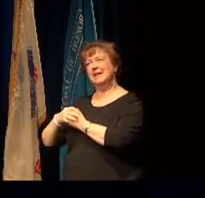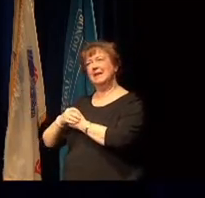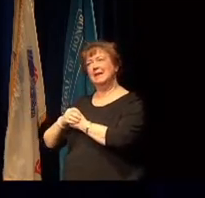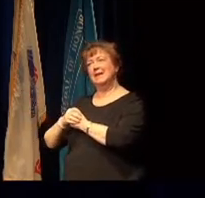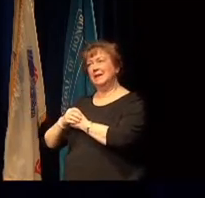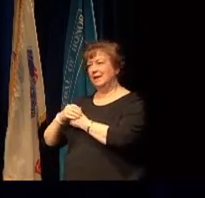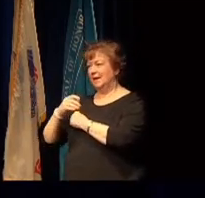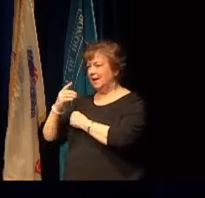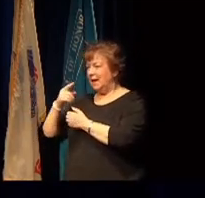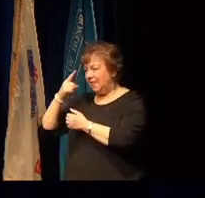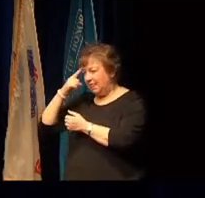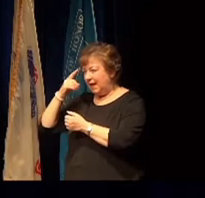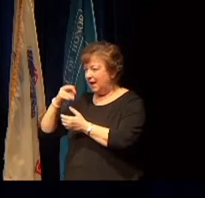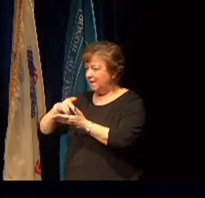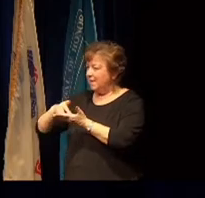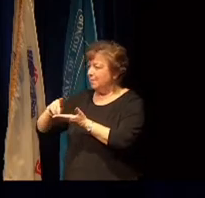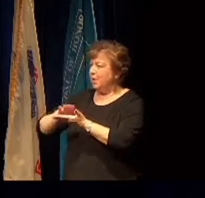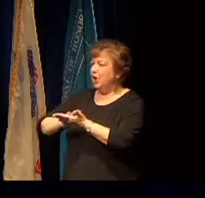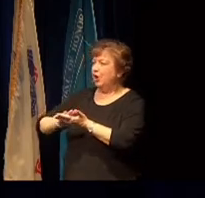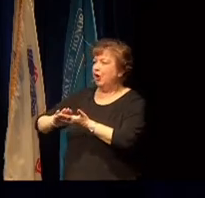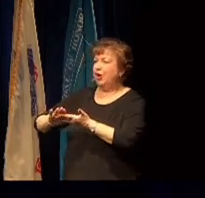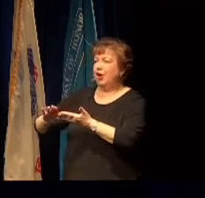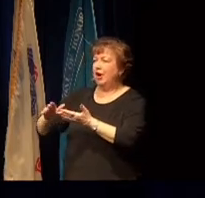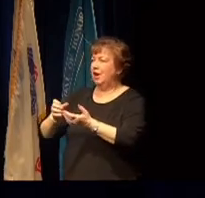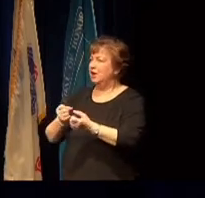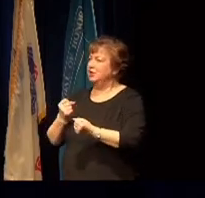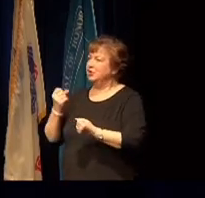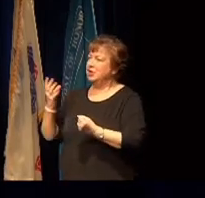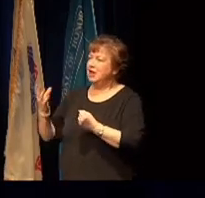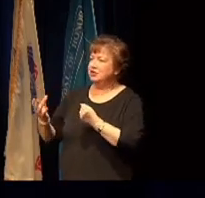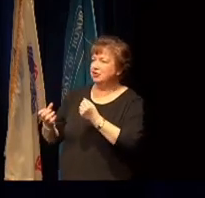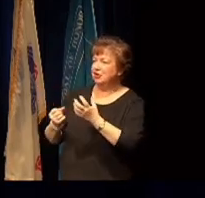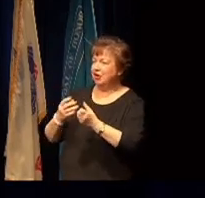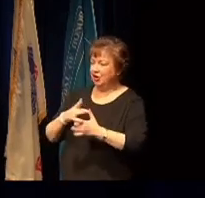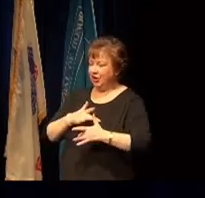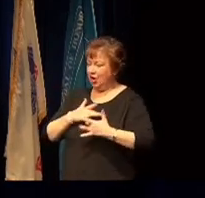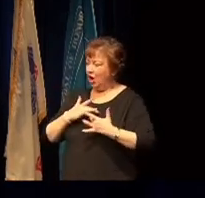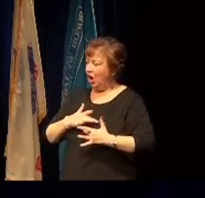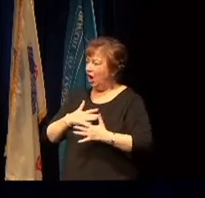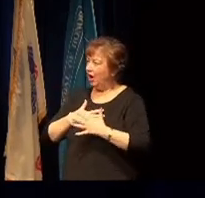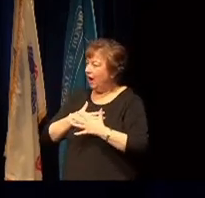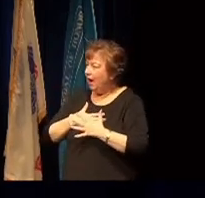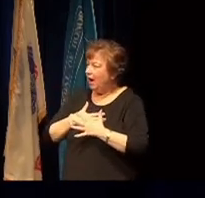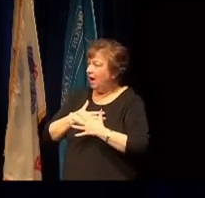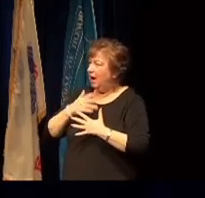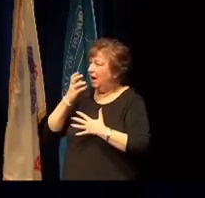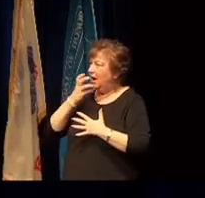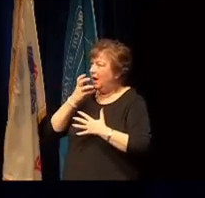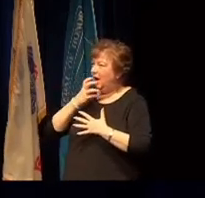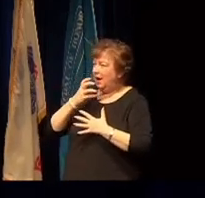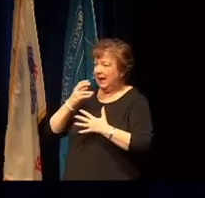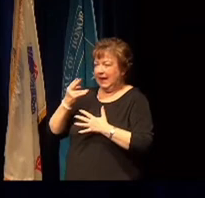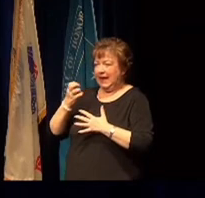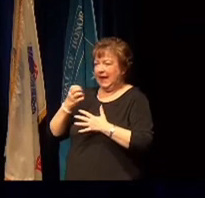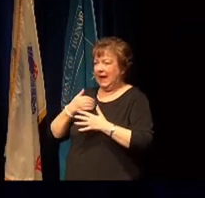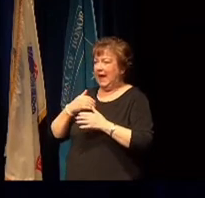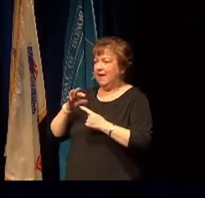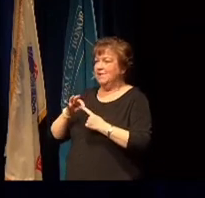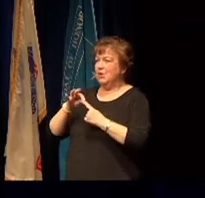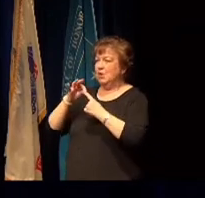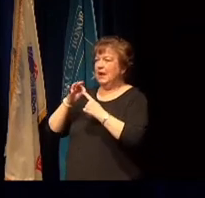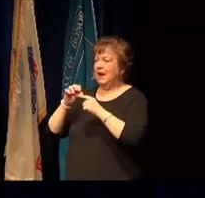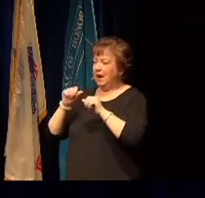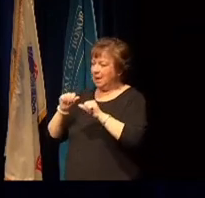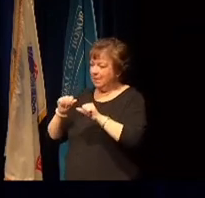gesture so pure, your heart skipped a beat. He had the unique ability to relate, to connect,